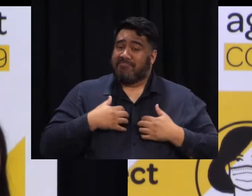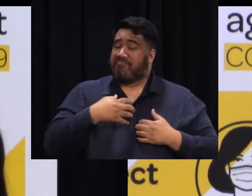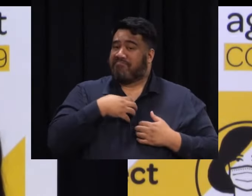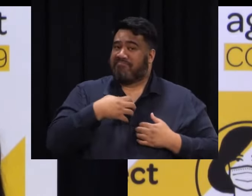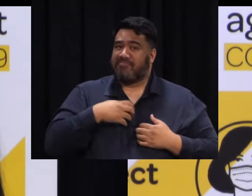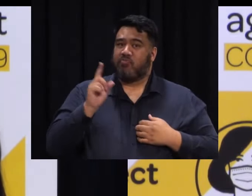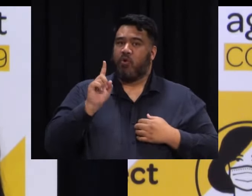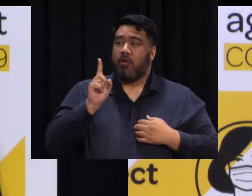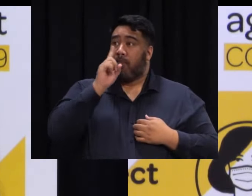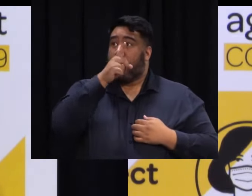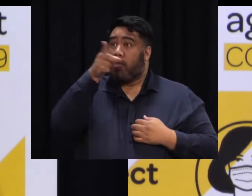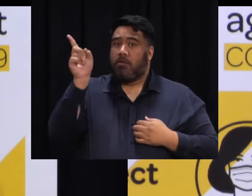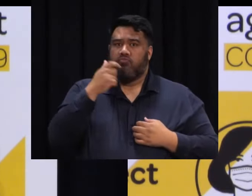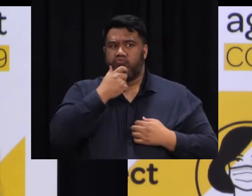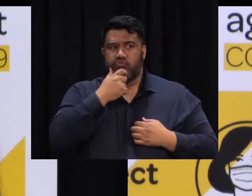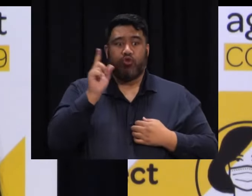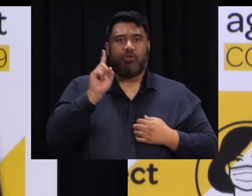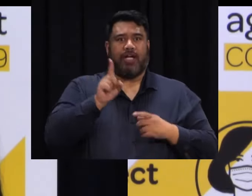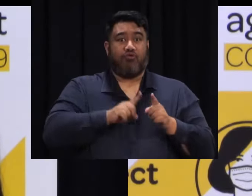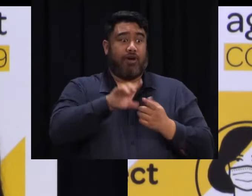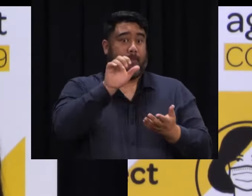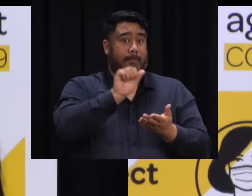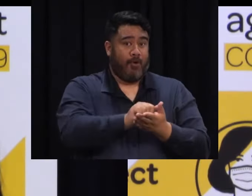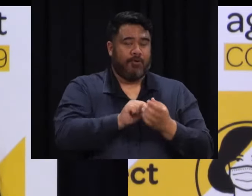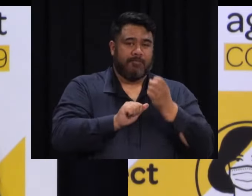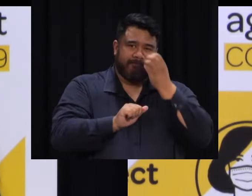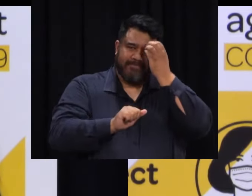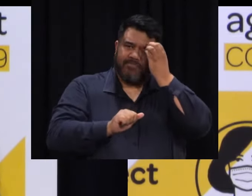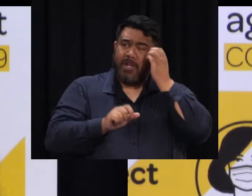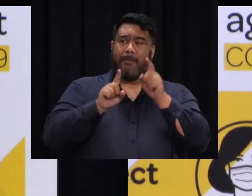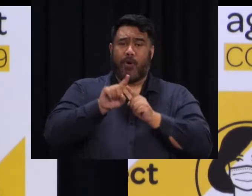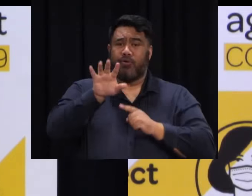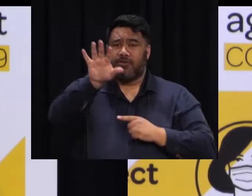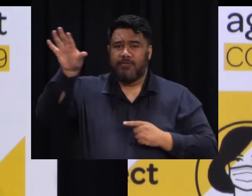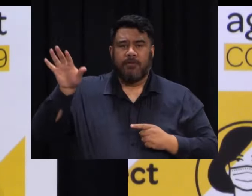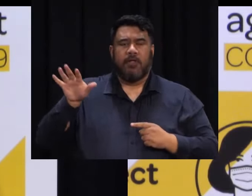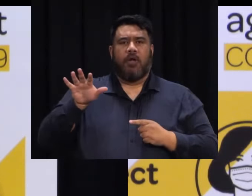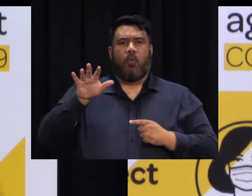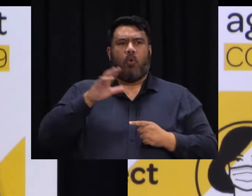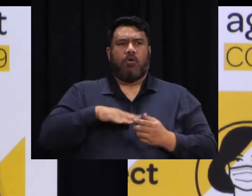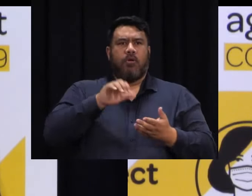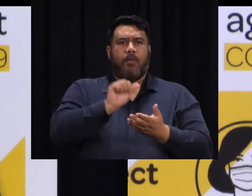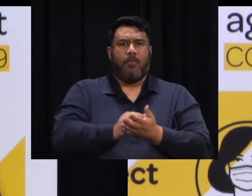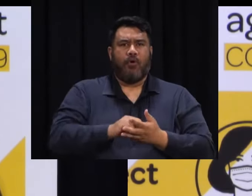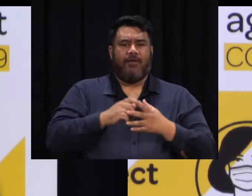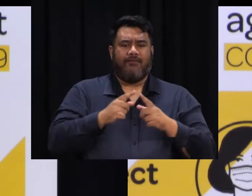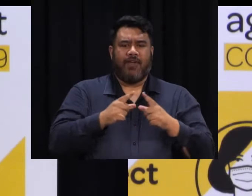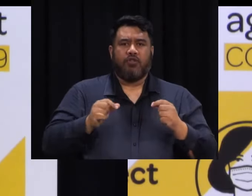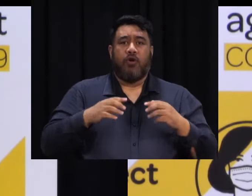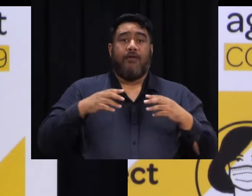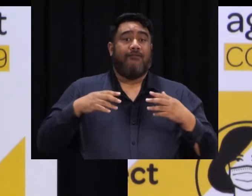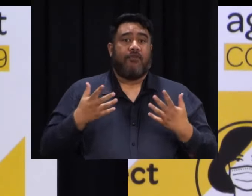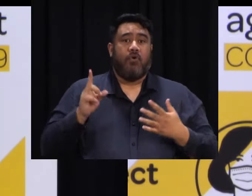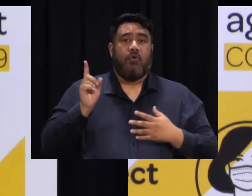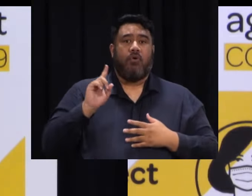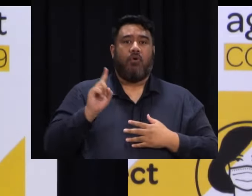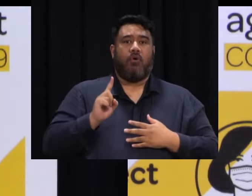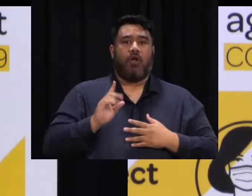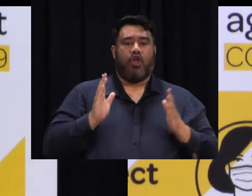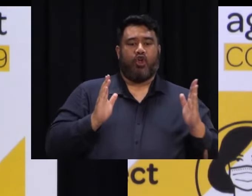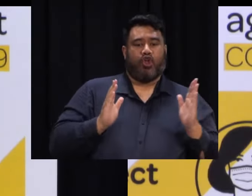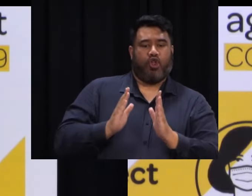who were seeking vouchers today is the most popular demand were around those vouchers closest to